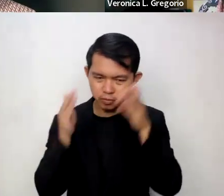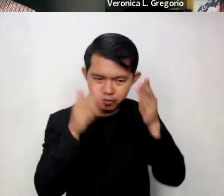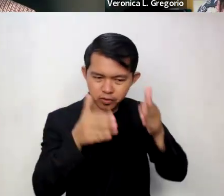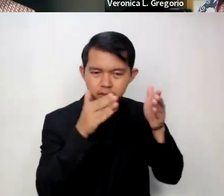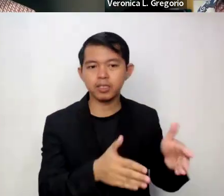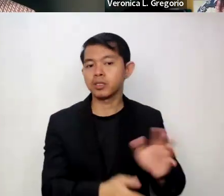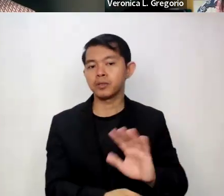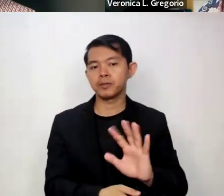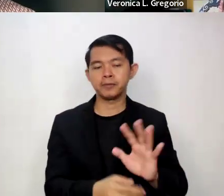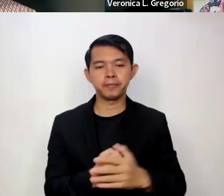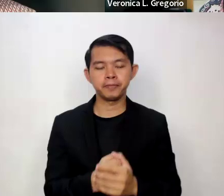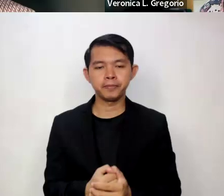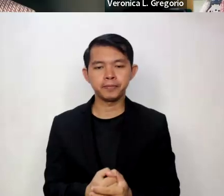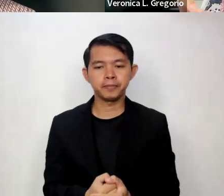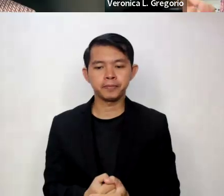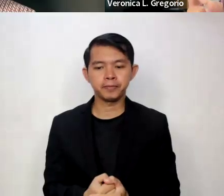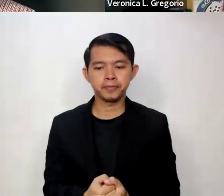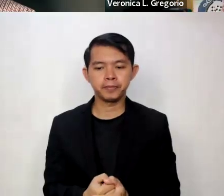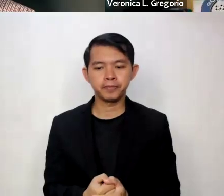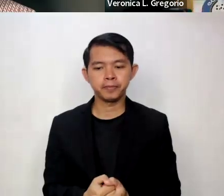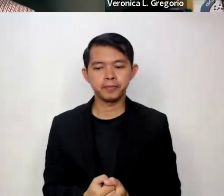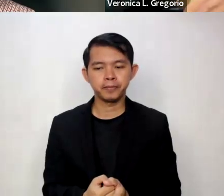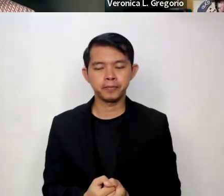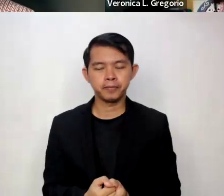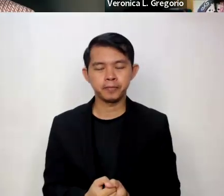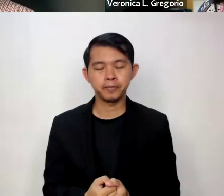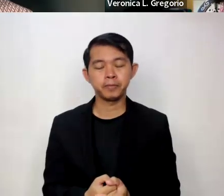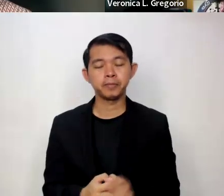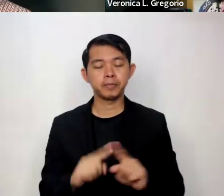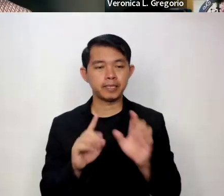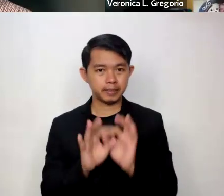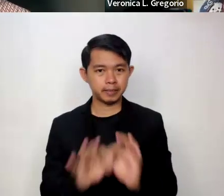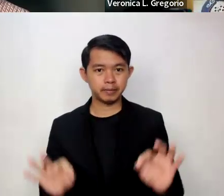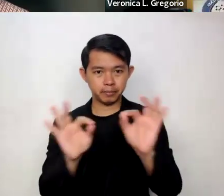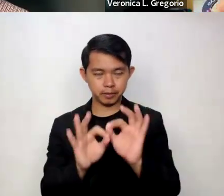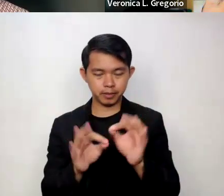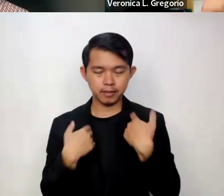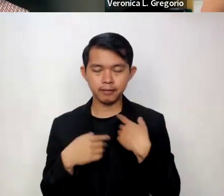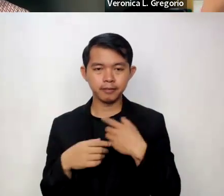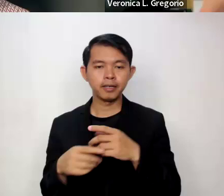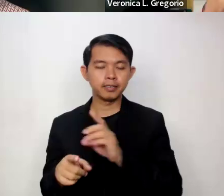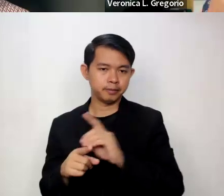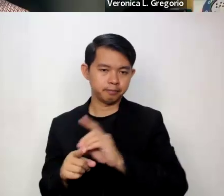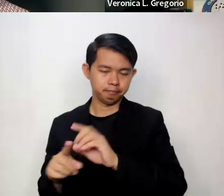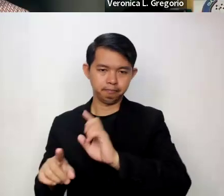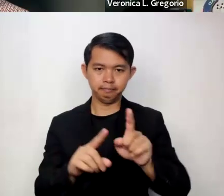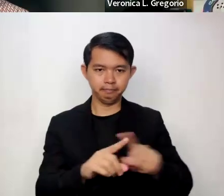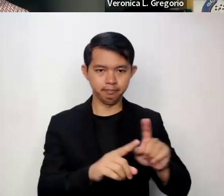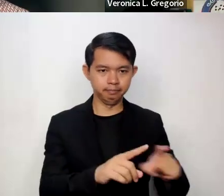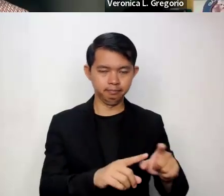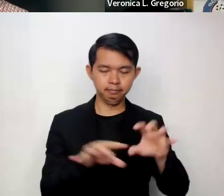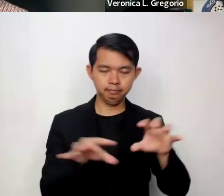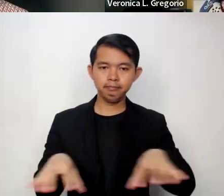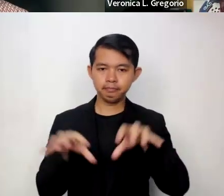work like that. Right? So it's important to do multidisciplinary, interdisciplinary work so that you